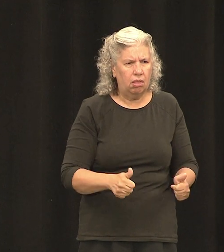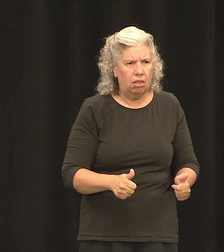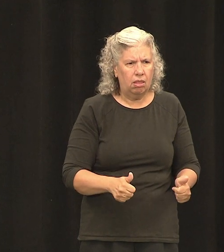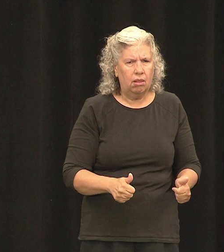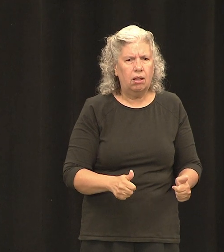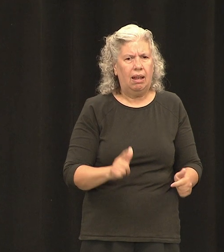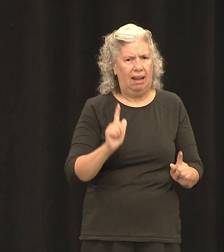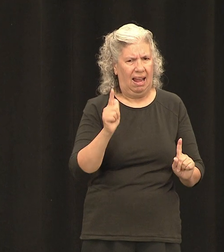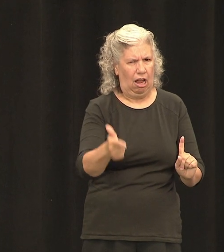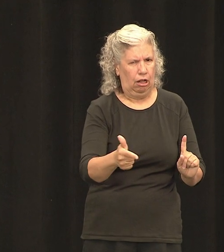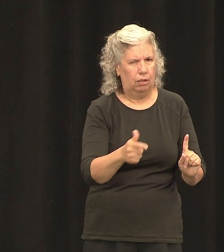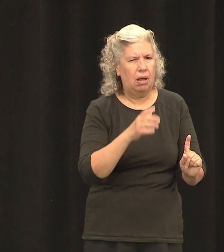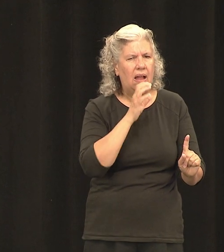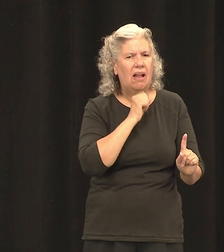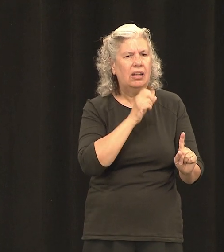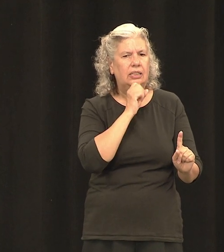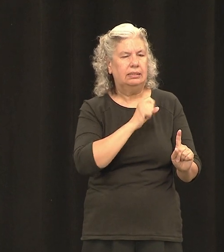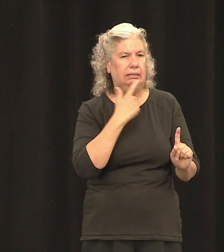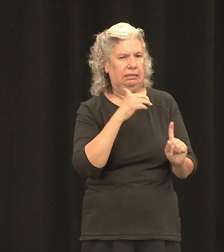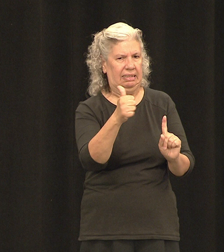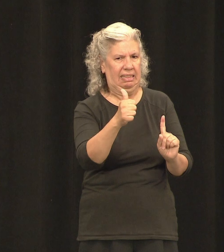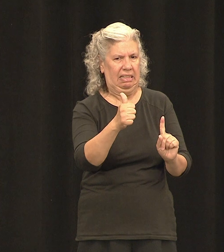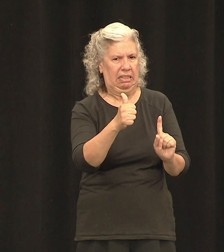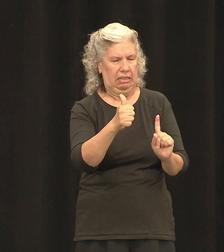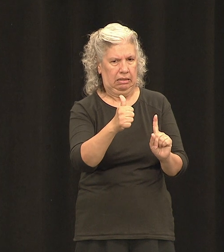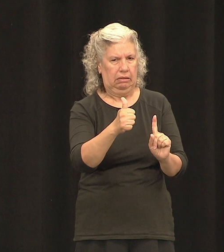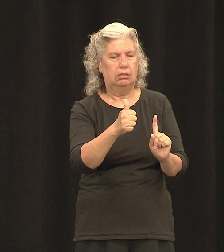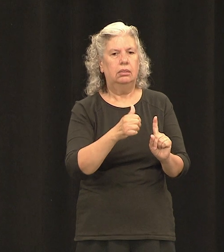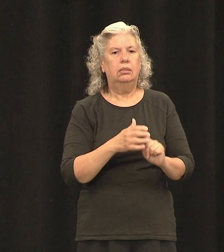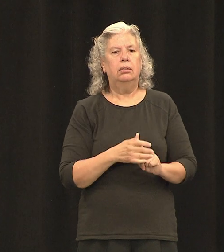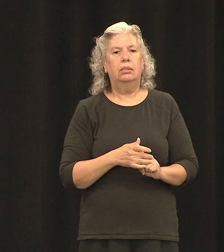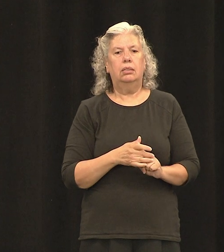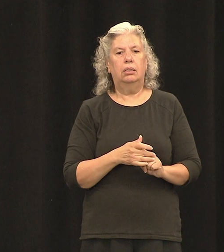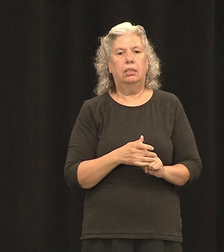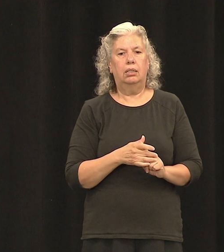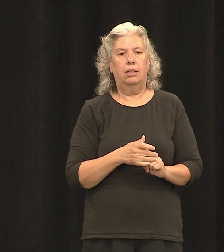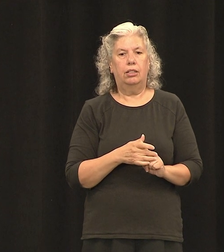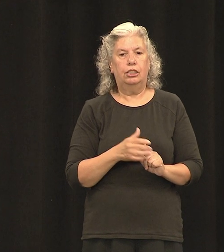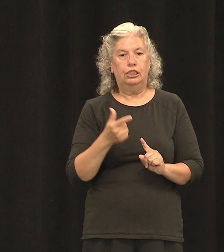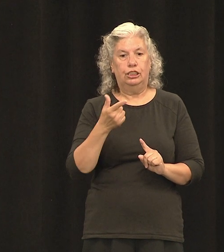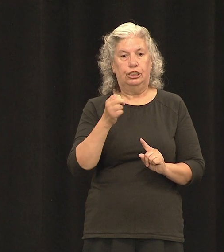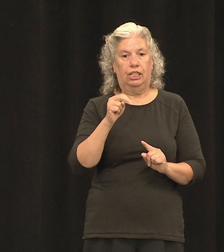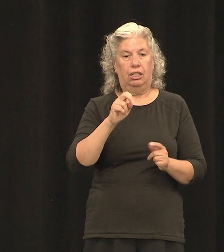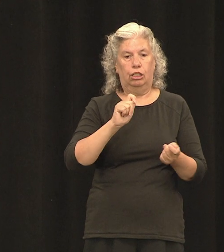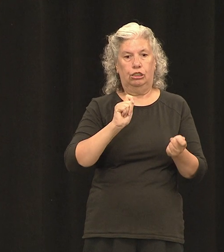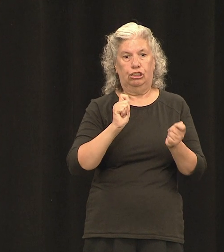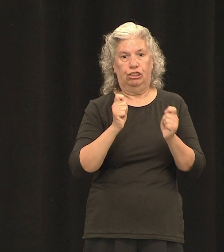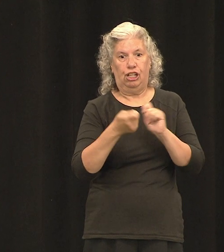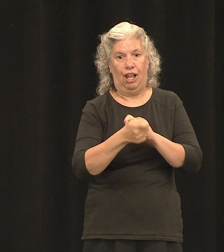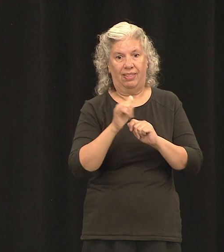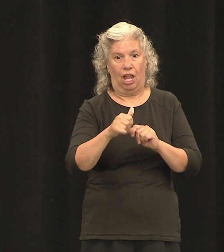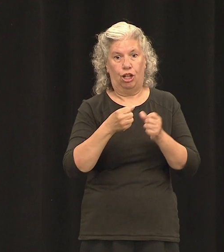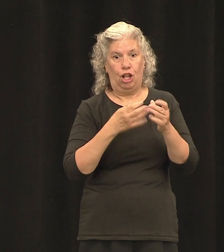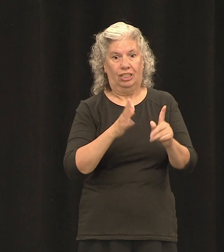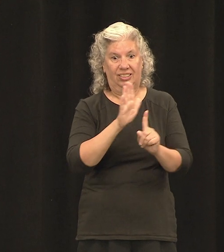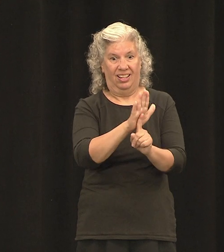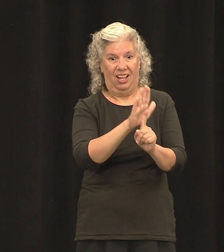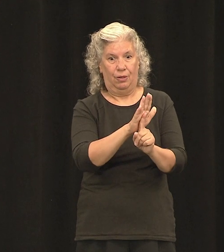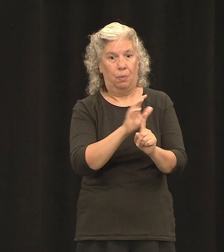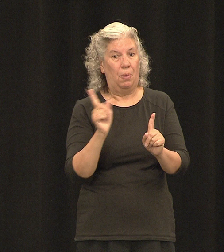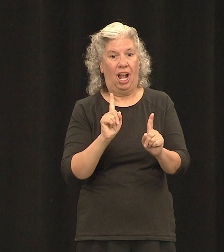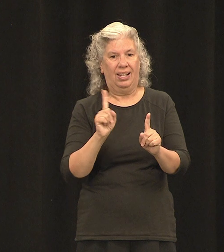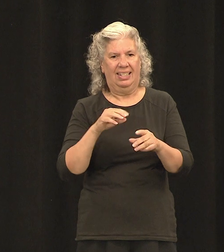of 10. And the mutations that cause their Usher syndrome are in a gene called